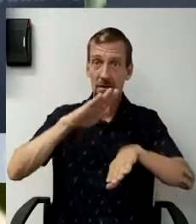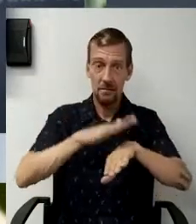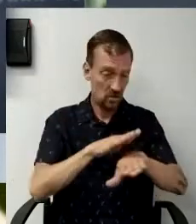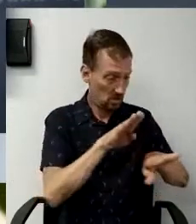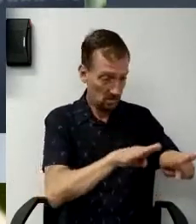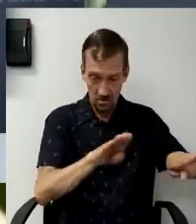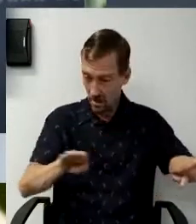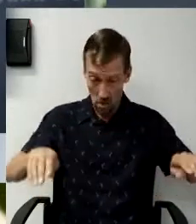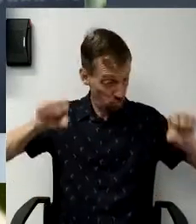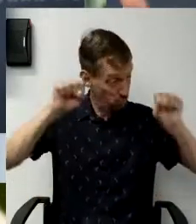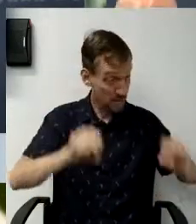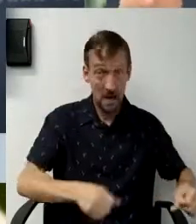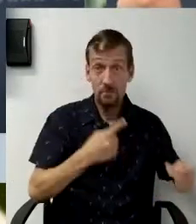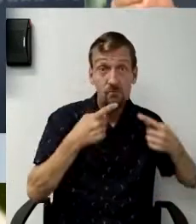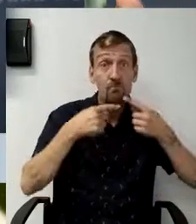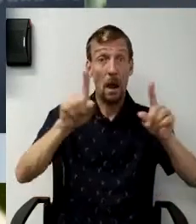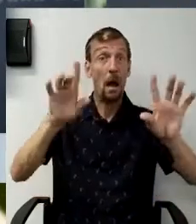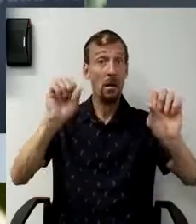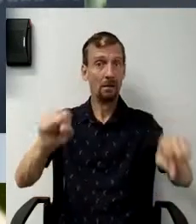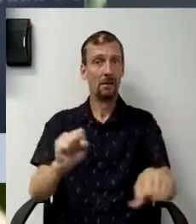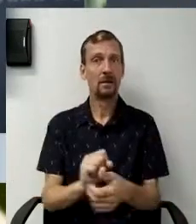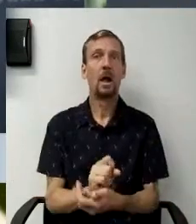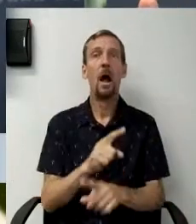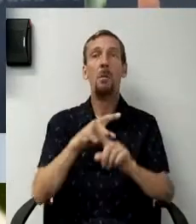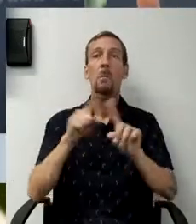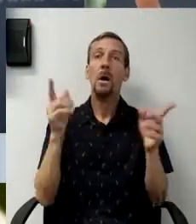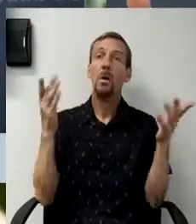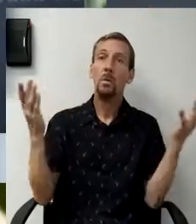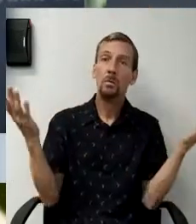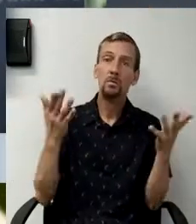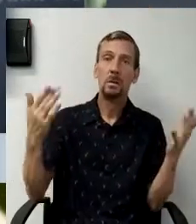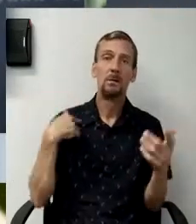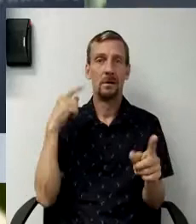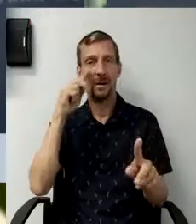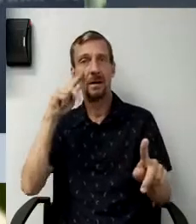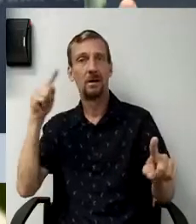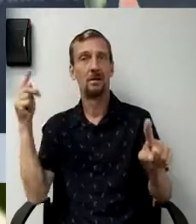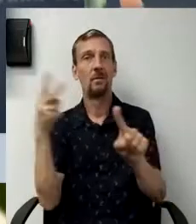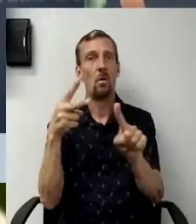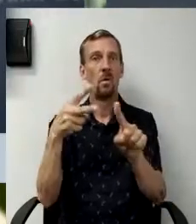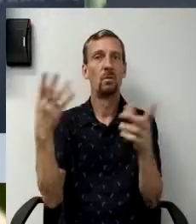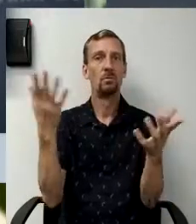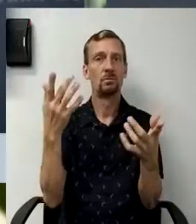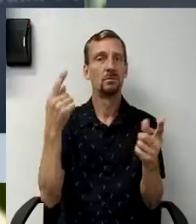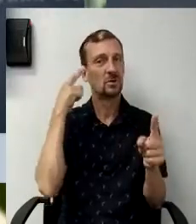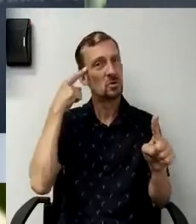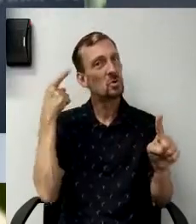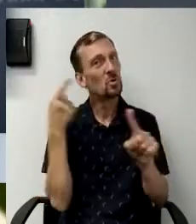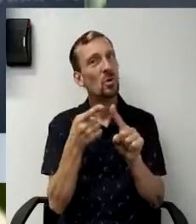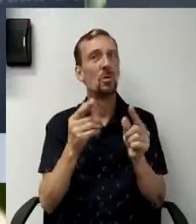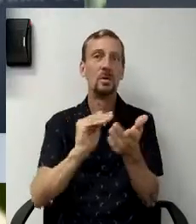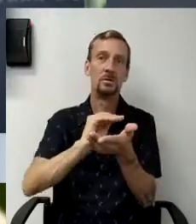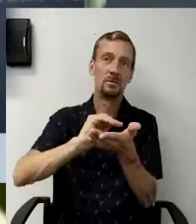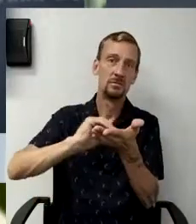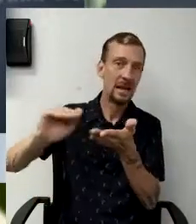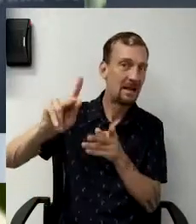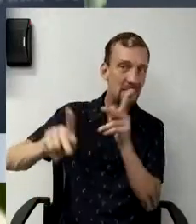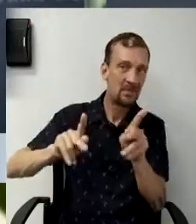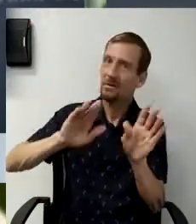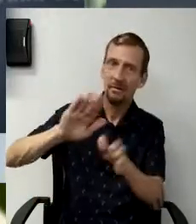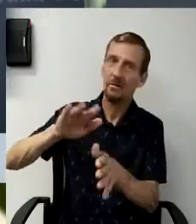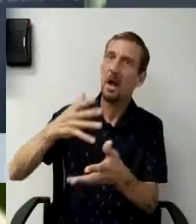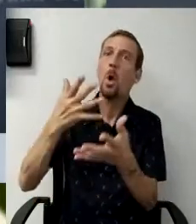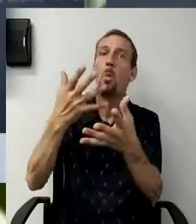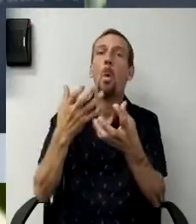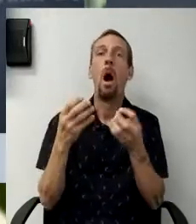achieve that. Our primary objective was always to preserve jobs, to not have to lay off more people.